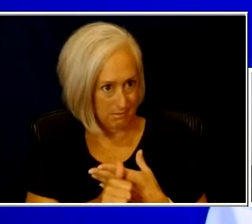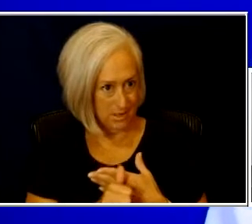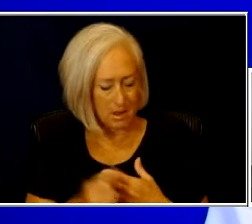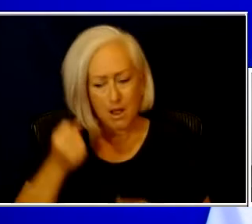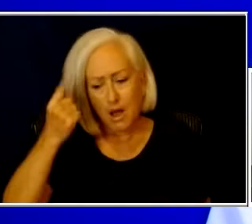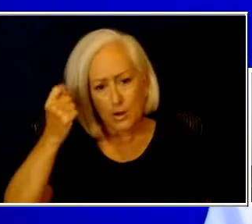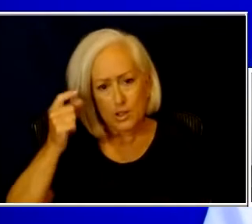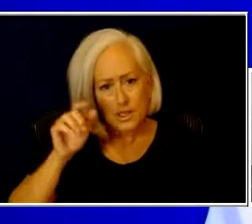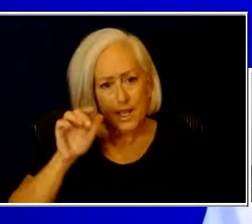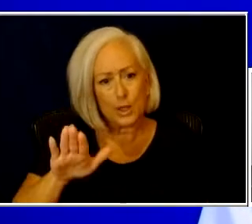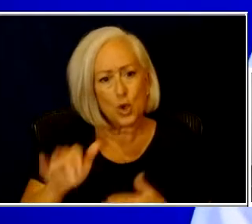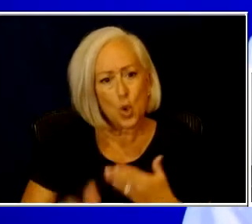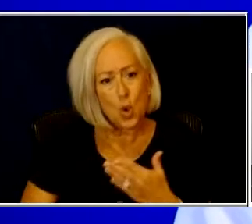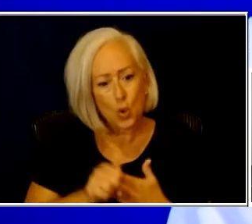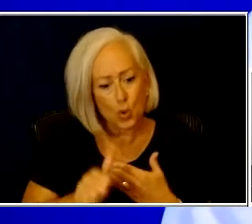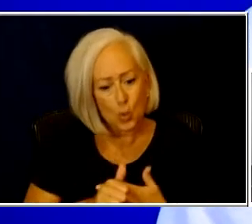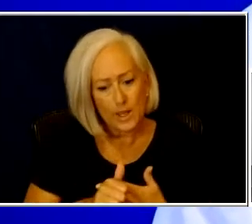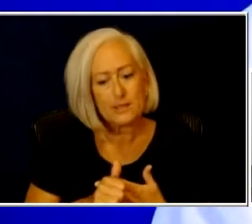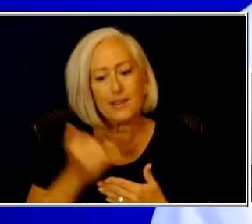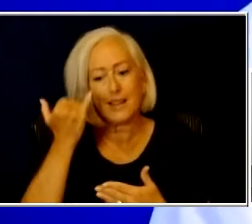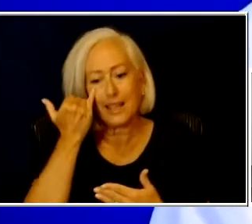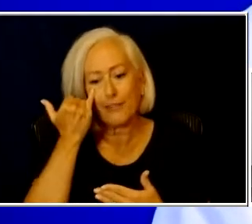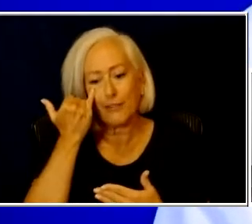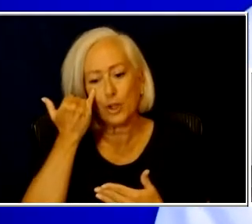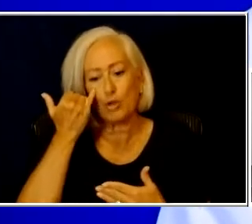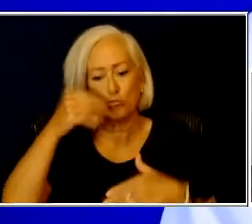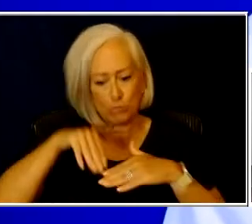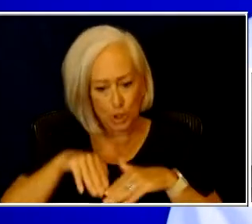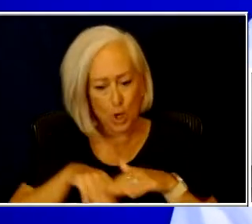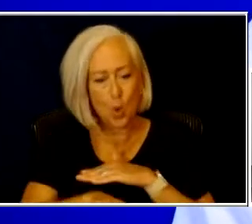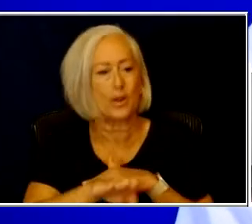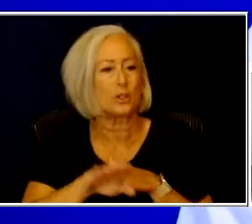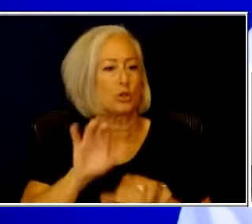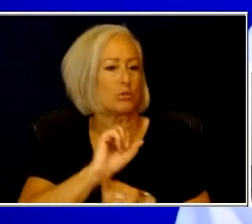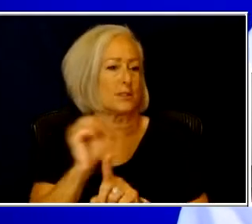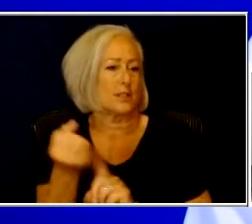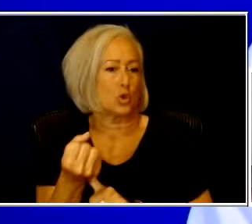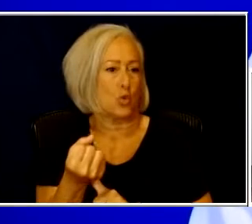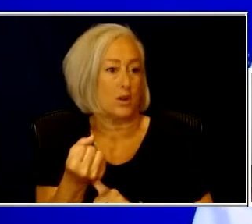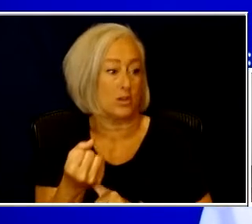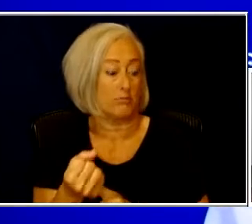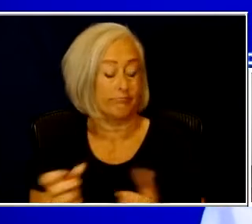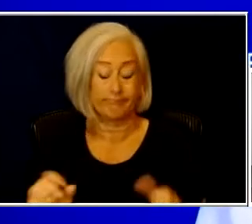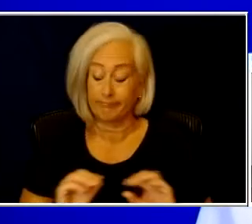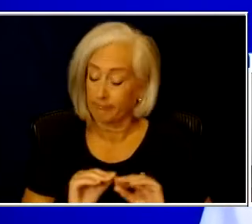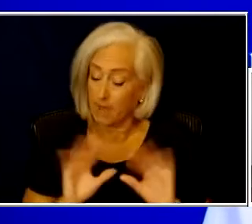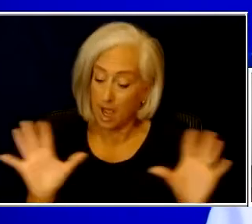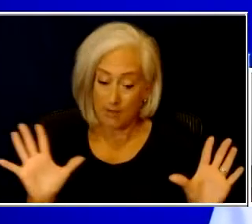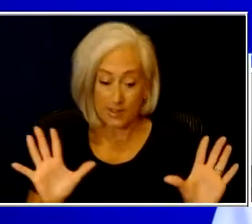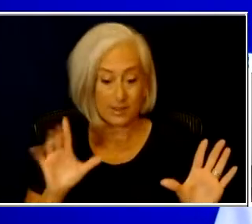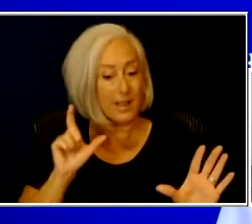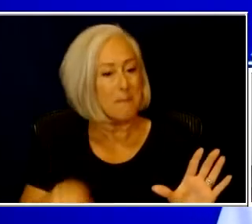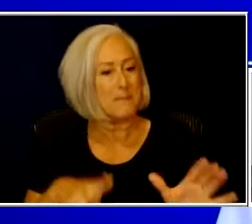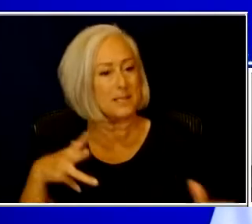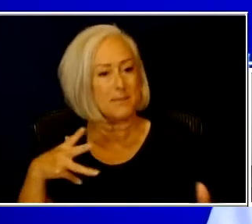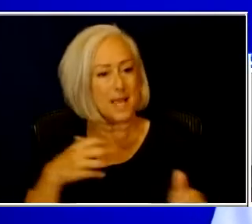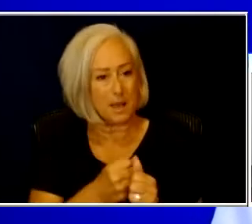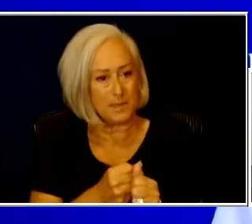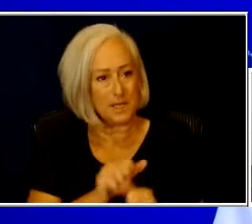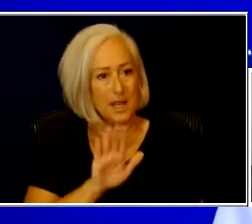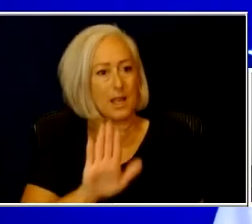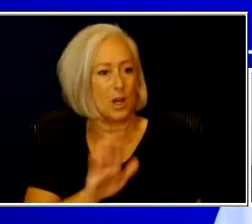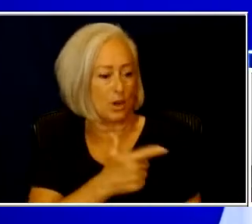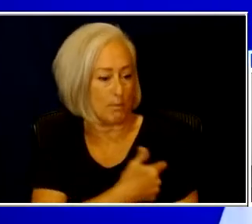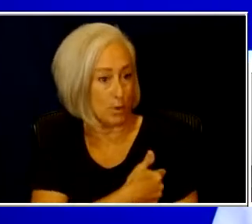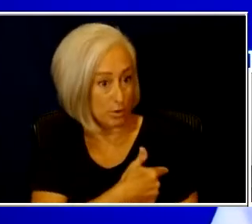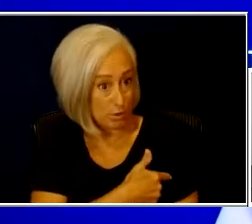to be going into in any situation. The first thing is obviously be up to date with your boosters, as I alluded to a minute ago. The other